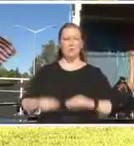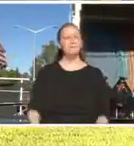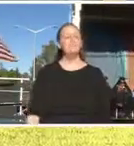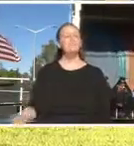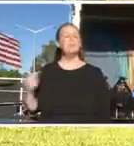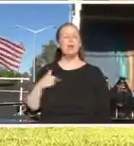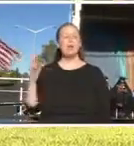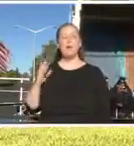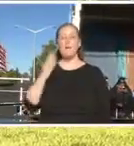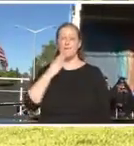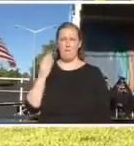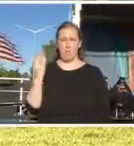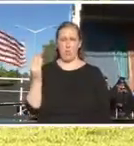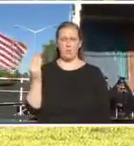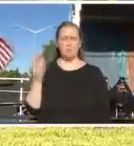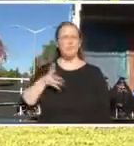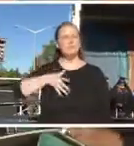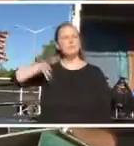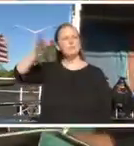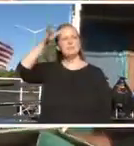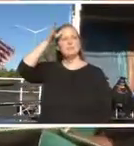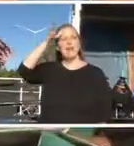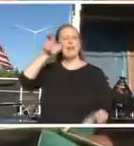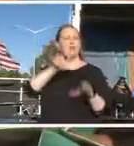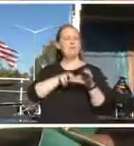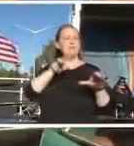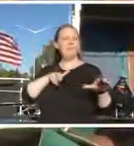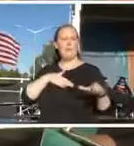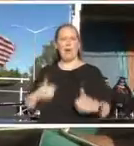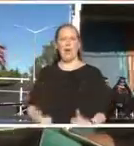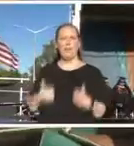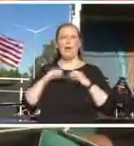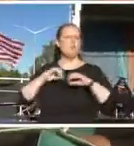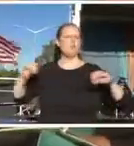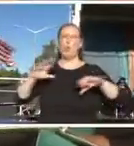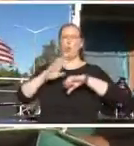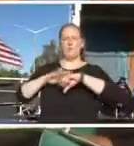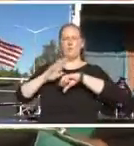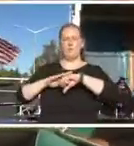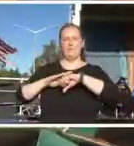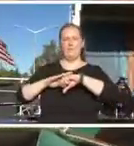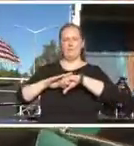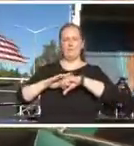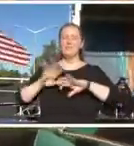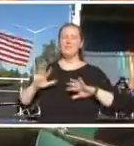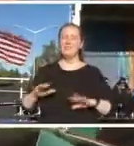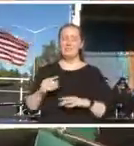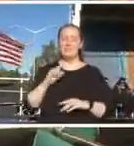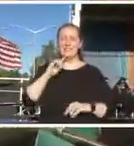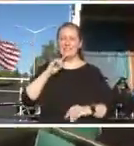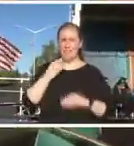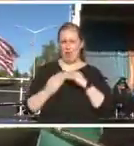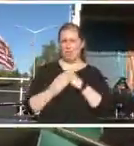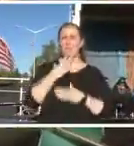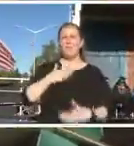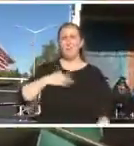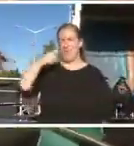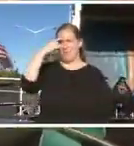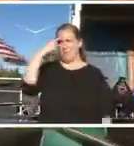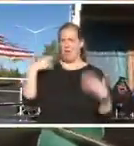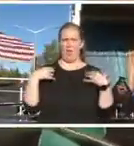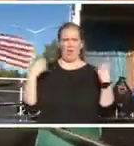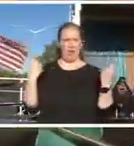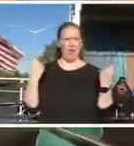was 14 years old, my father stepped out of my life without warning. This took a severe toll on my mental health, and at